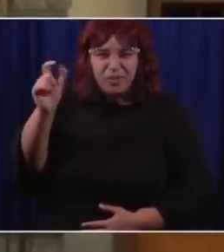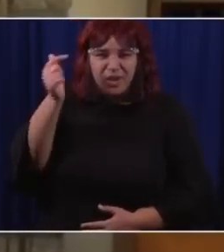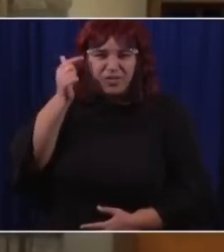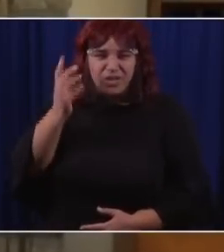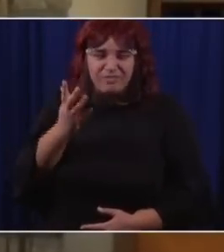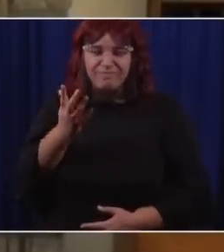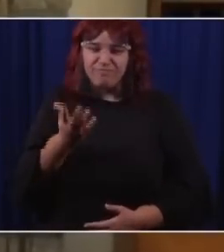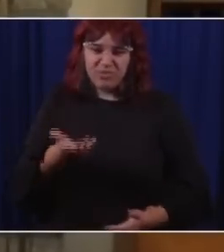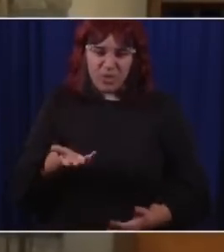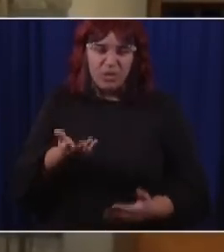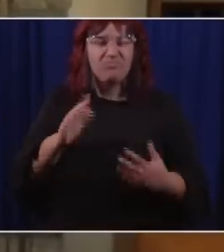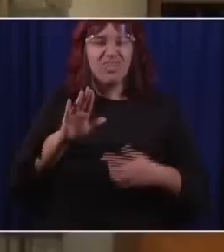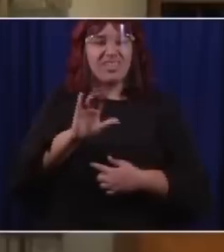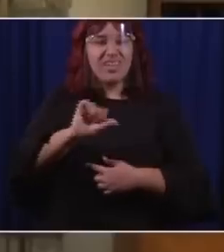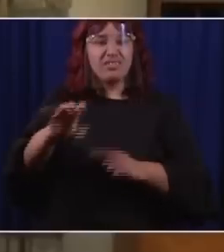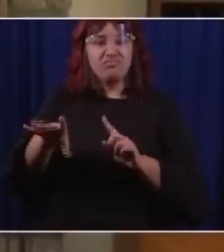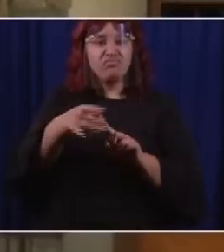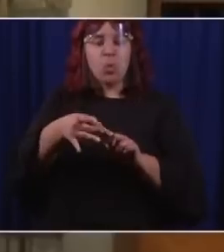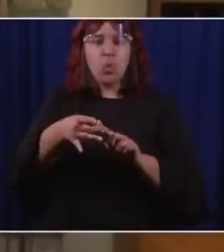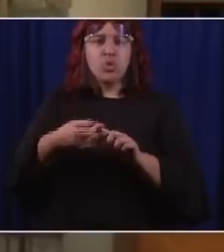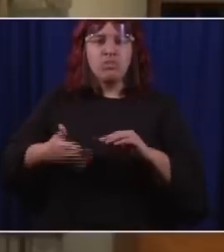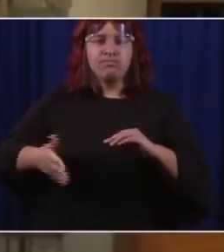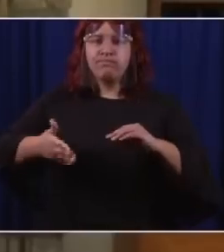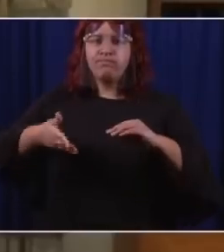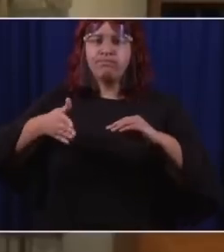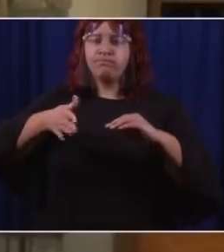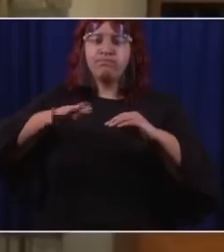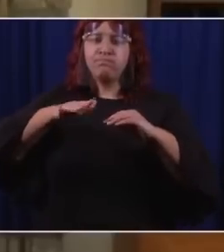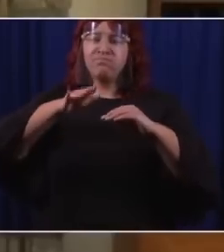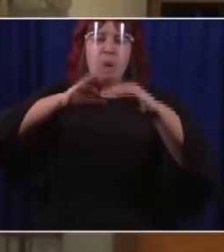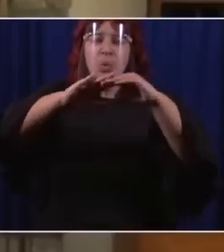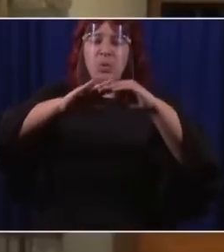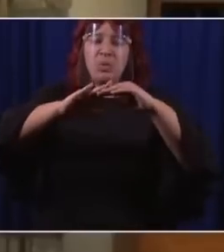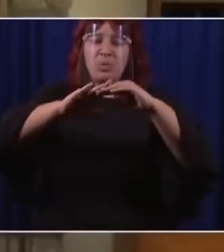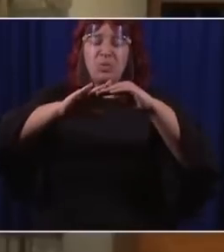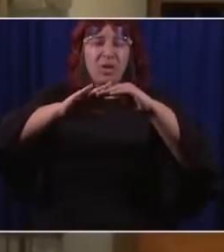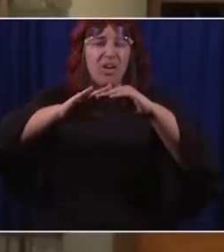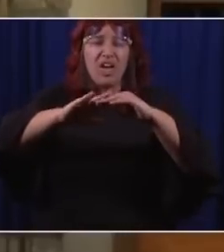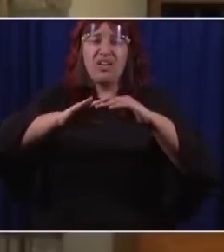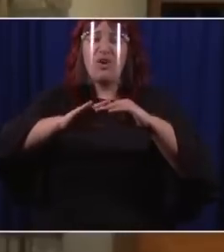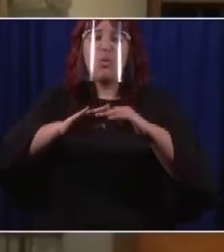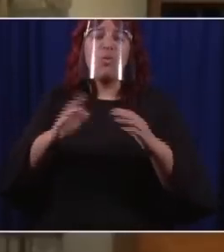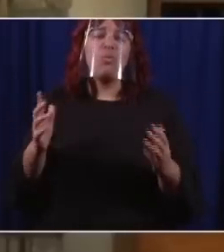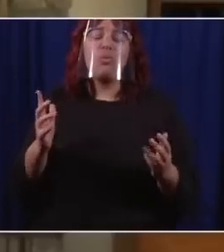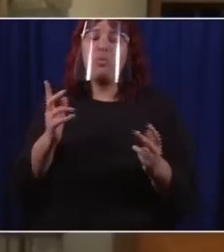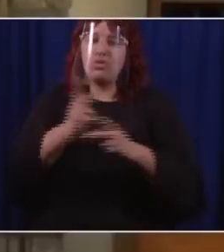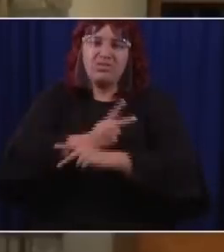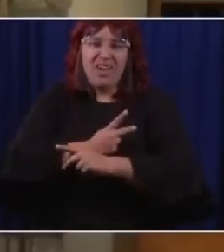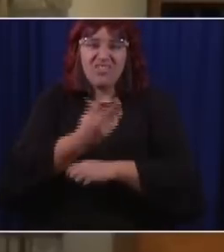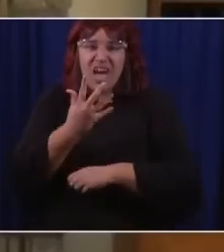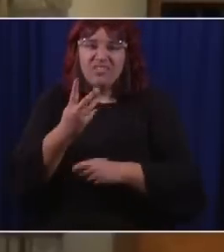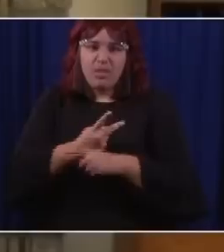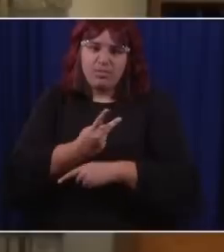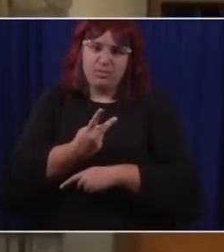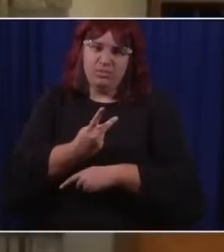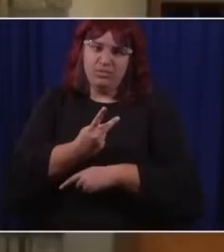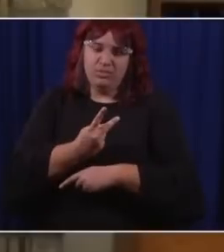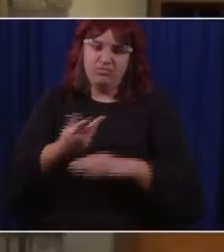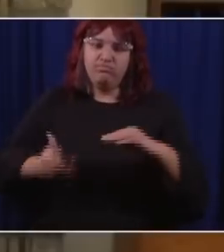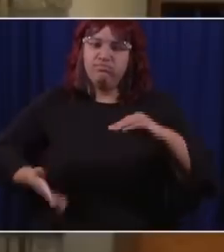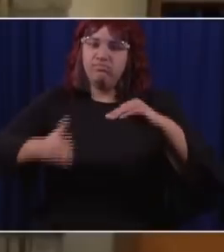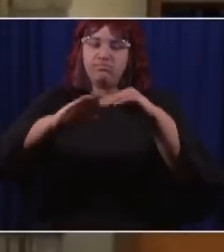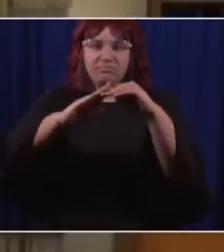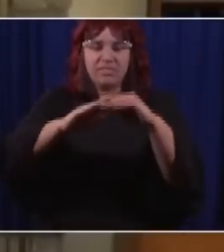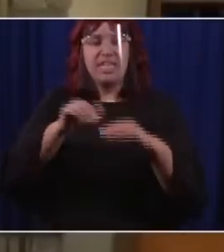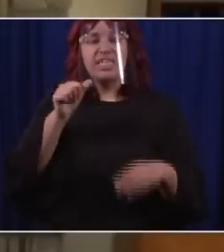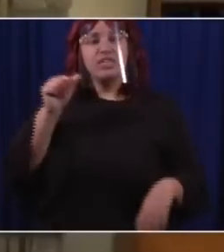number of cases are now almost 5 times what they were not long ago, 13,000 in the last 3 days. And you told Armali Larry yesterday you're not